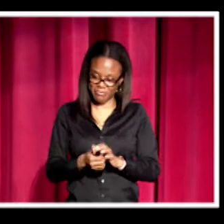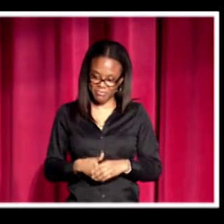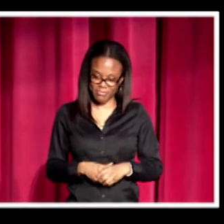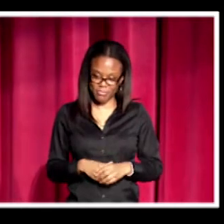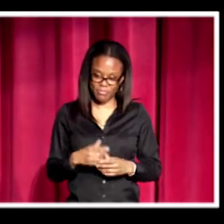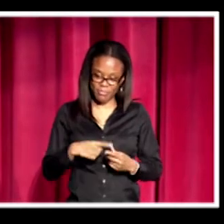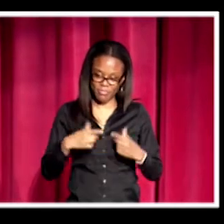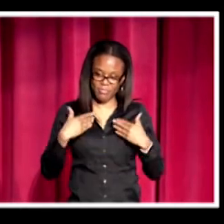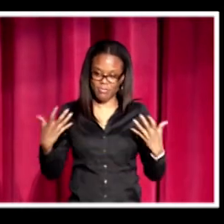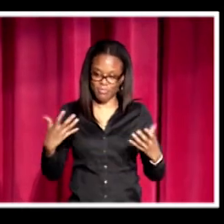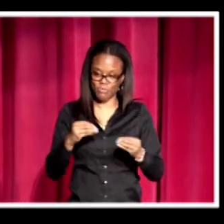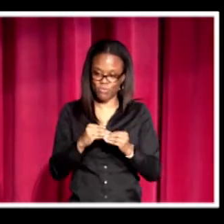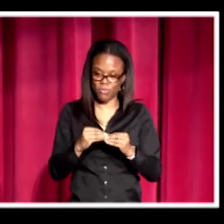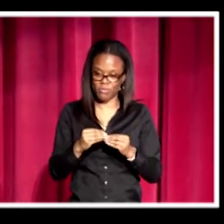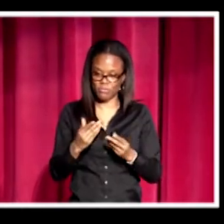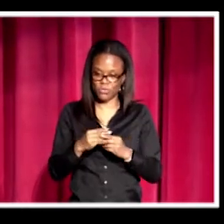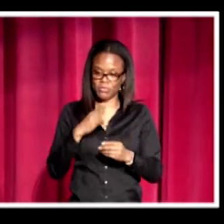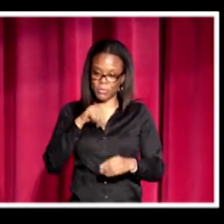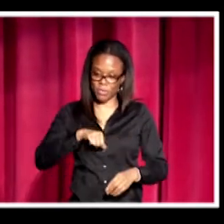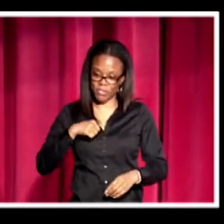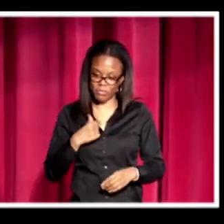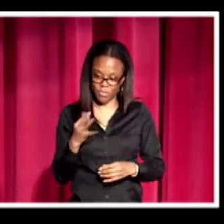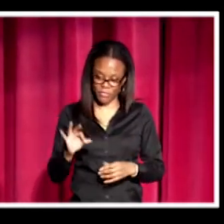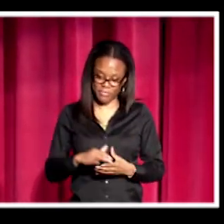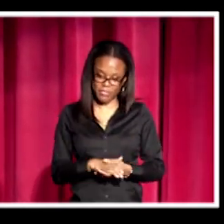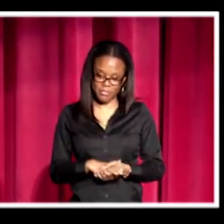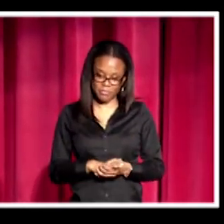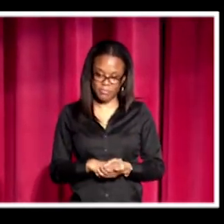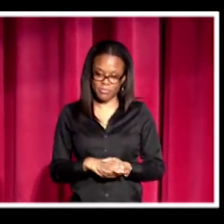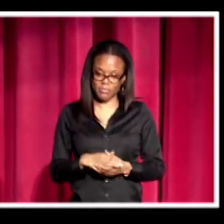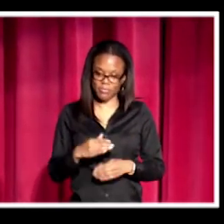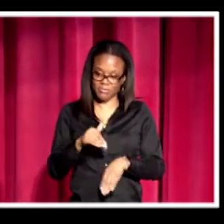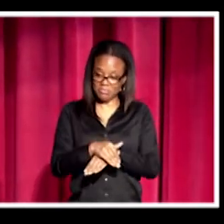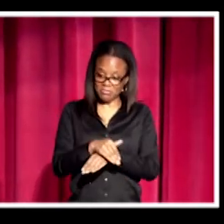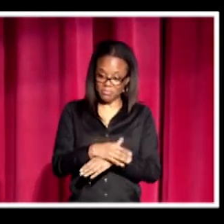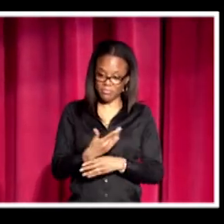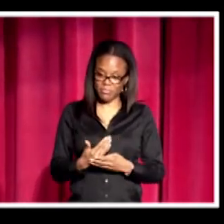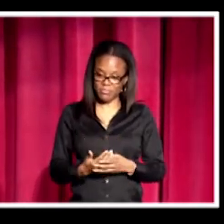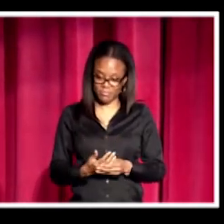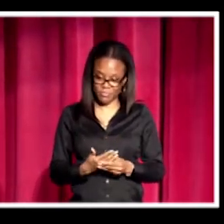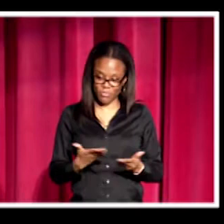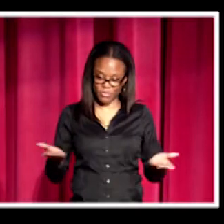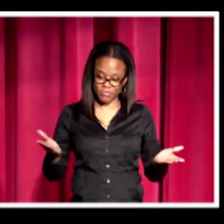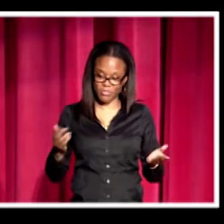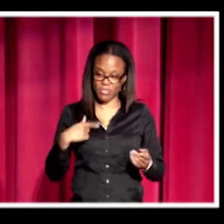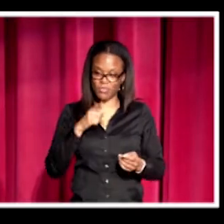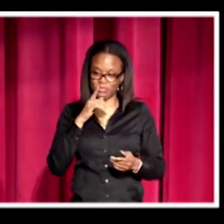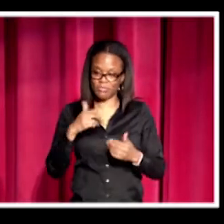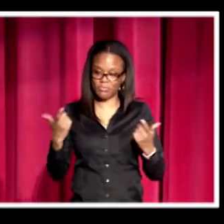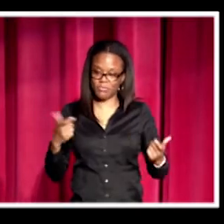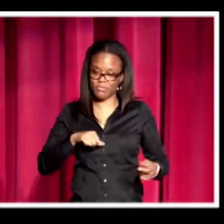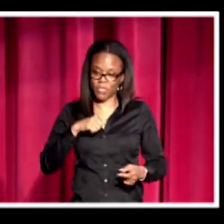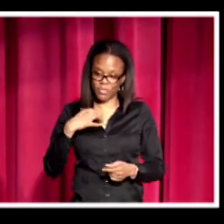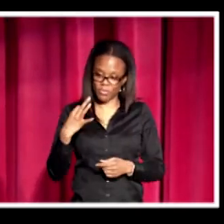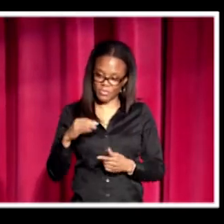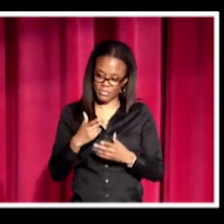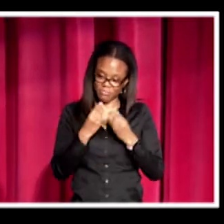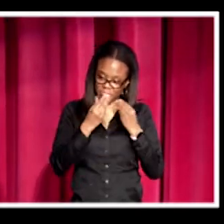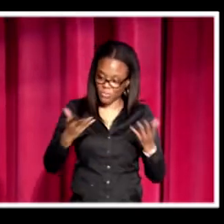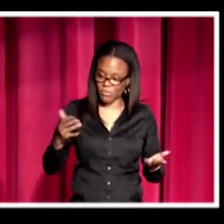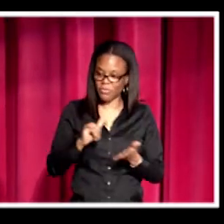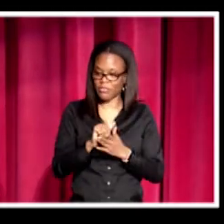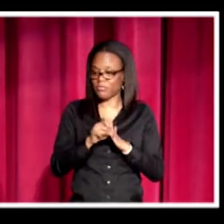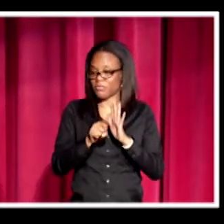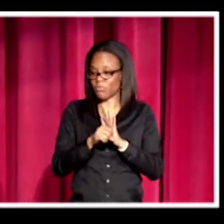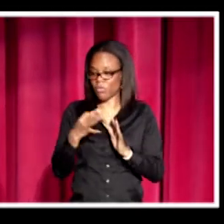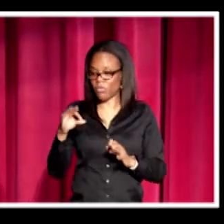have a great deal to be proud of. So tonight, my fellow Washingtonians, it is with great pride that I tell you the state